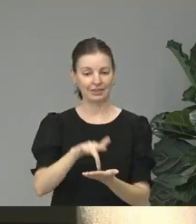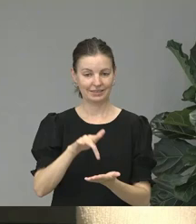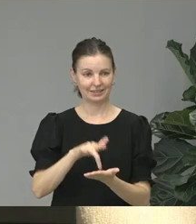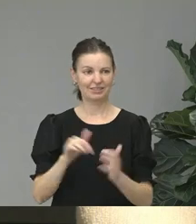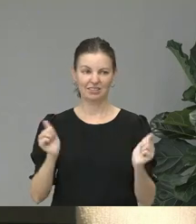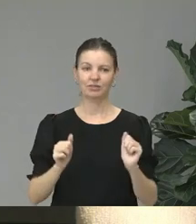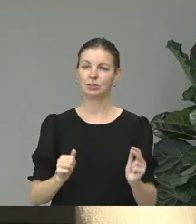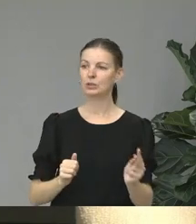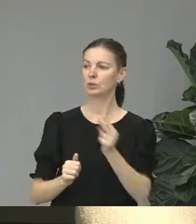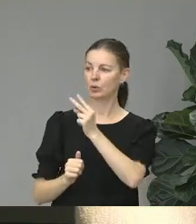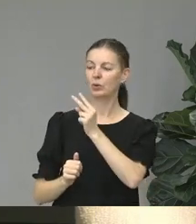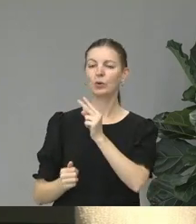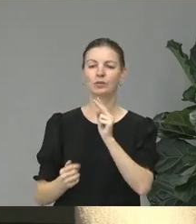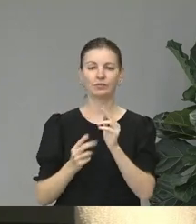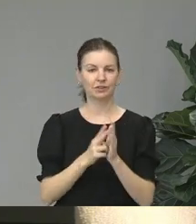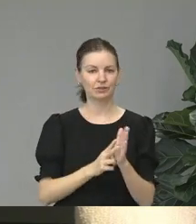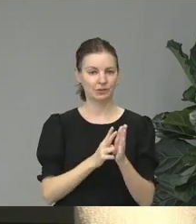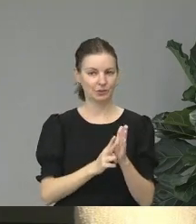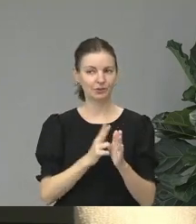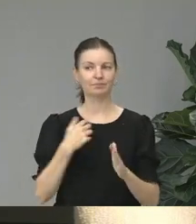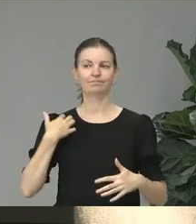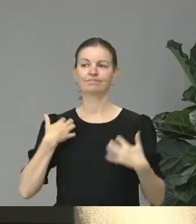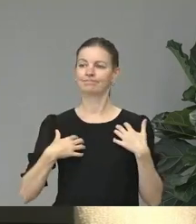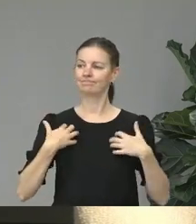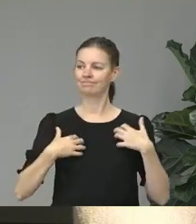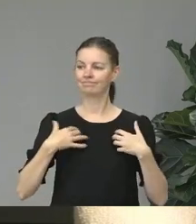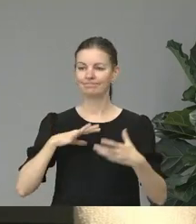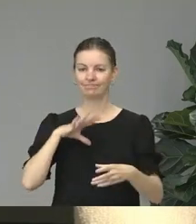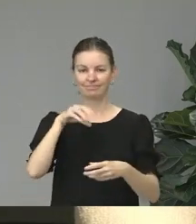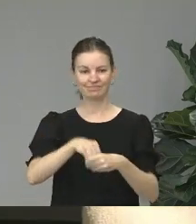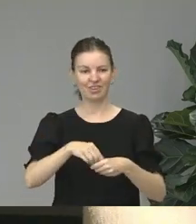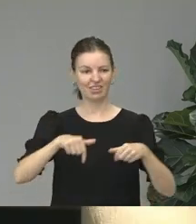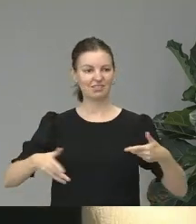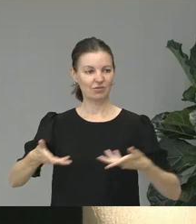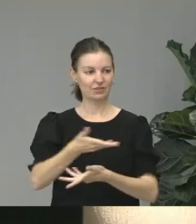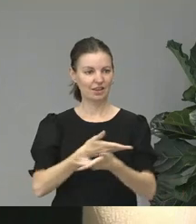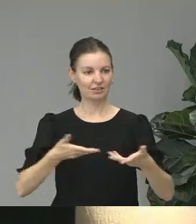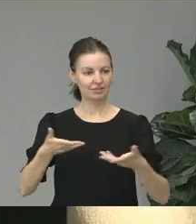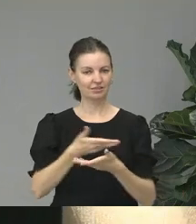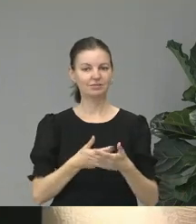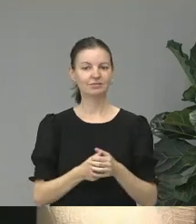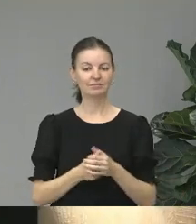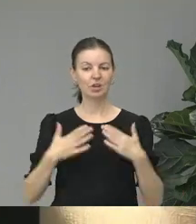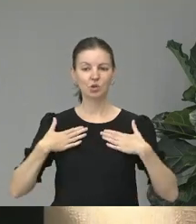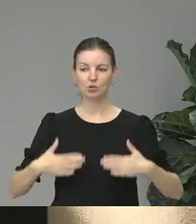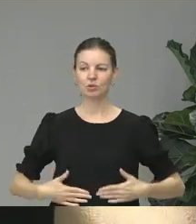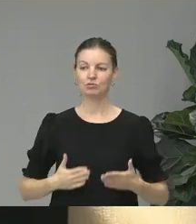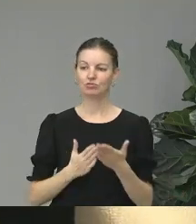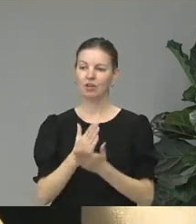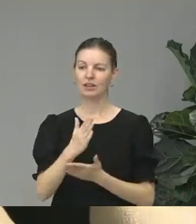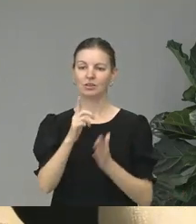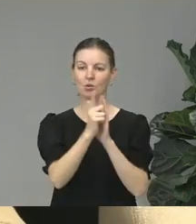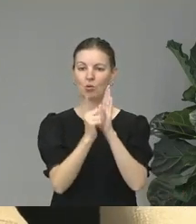already, and I'm really excited to be part of this conversation because the Human Rights Law Centre,